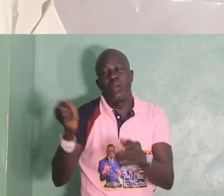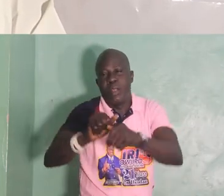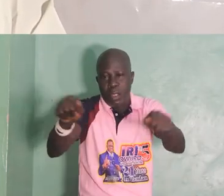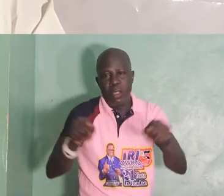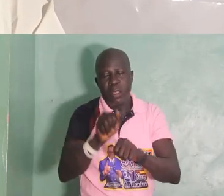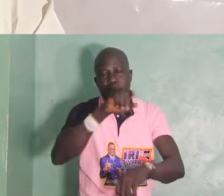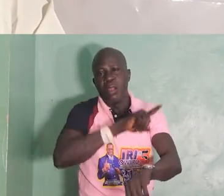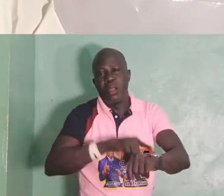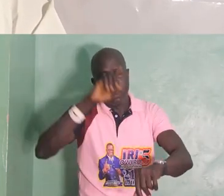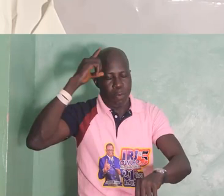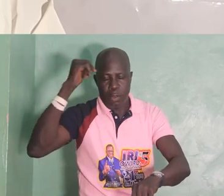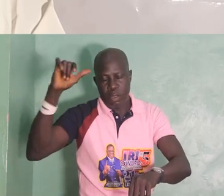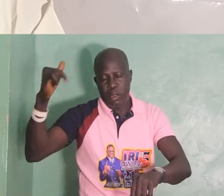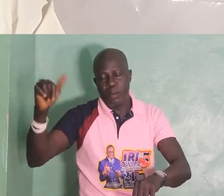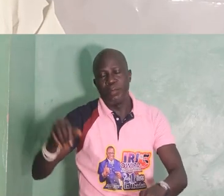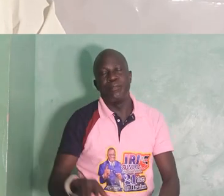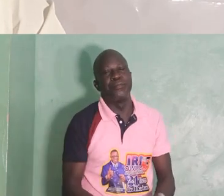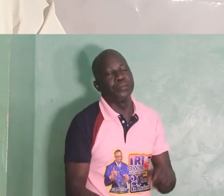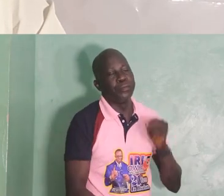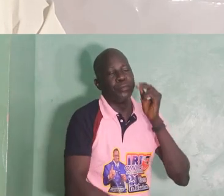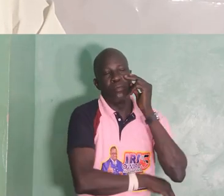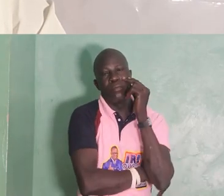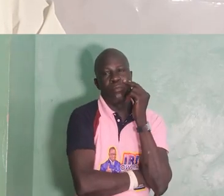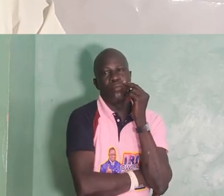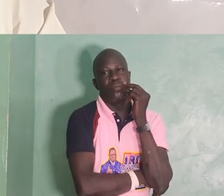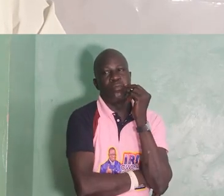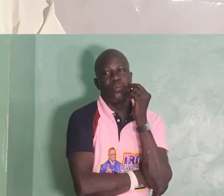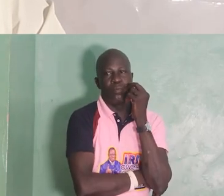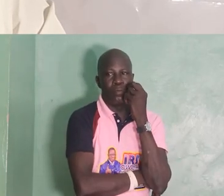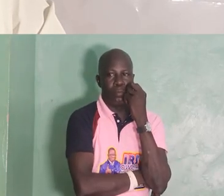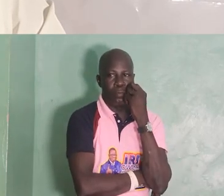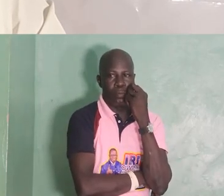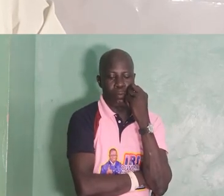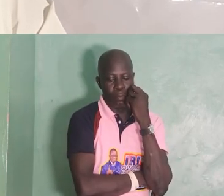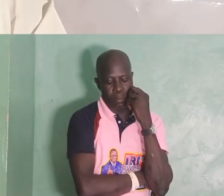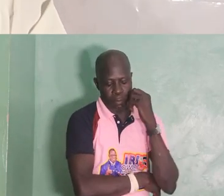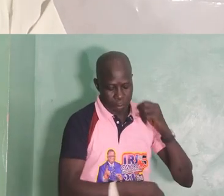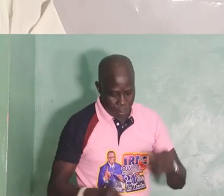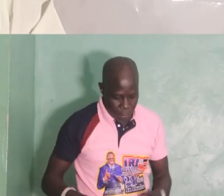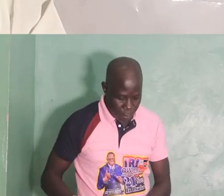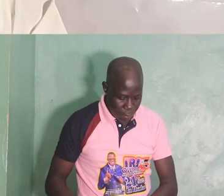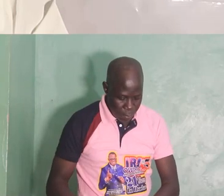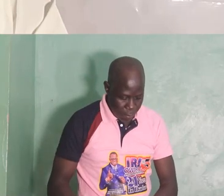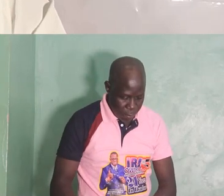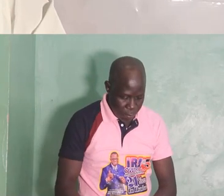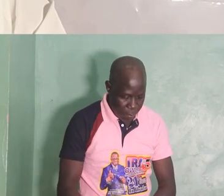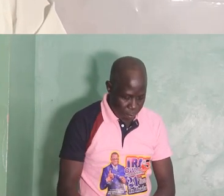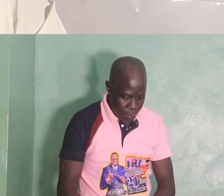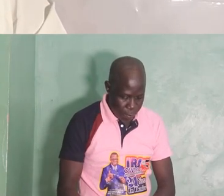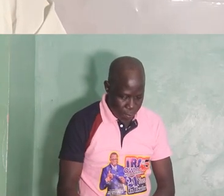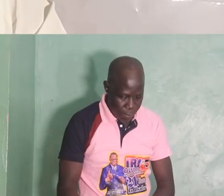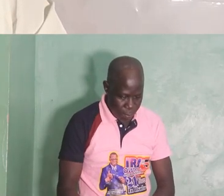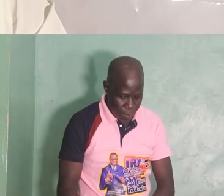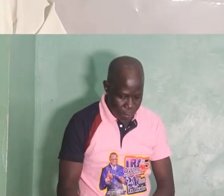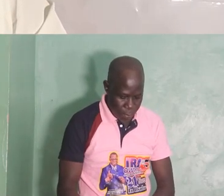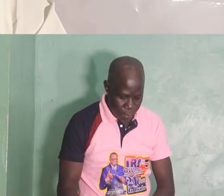truth rojide apostle ma wa ala to wa nbe arakunrin ori ni oju ala ipe woli to n damo loju aye o ko bi passport to po sodo oni